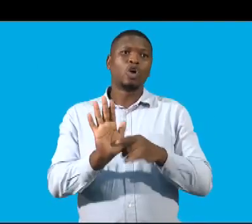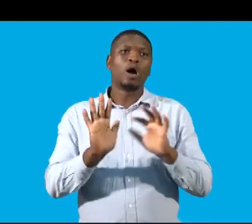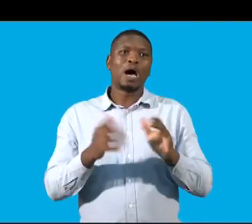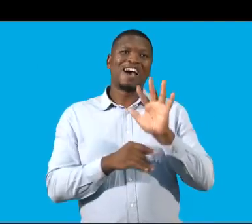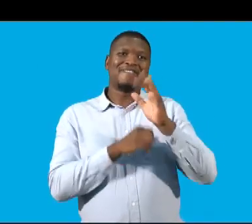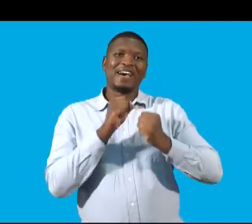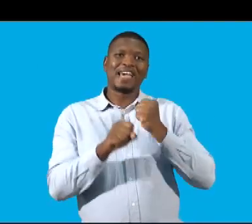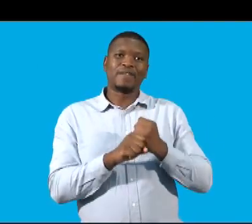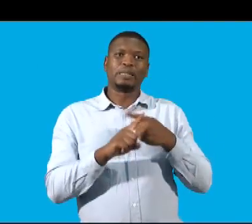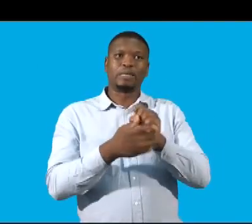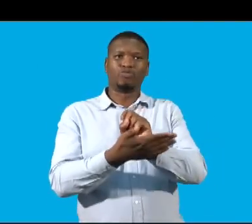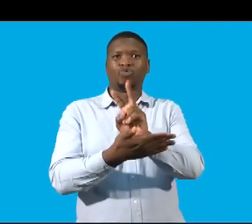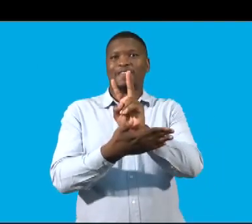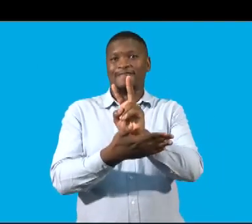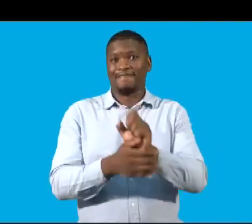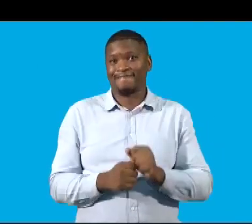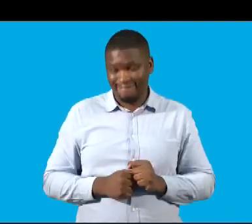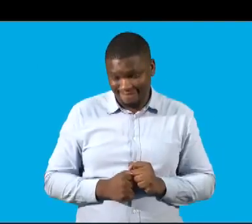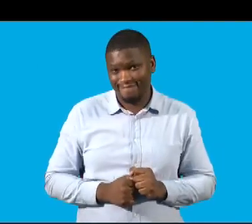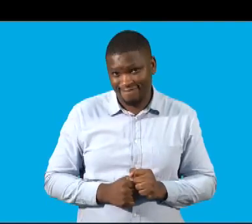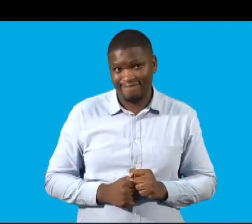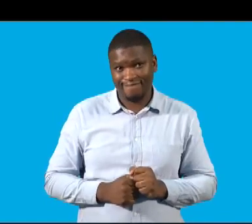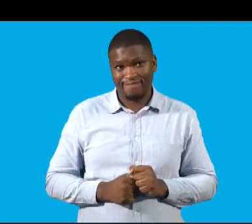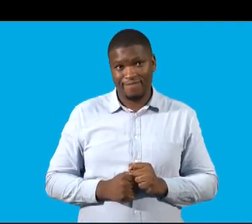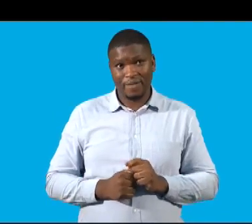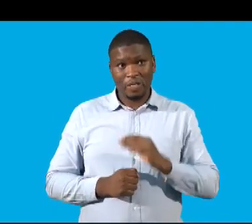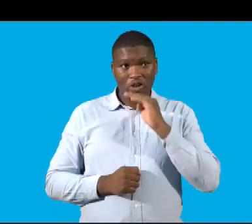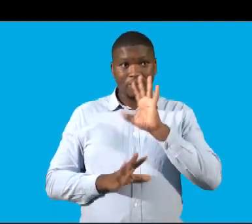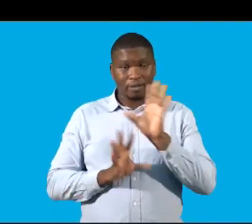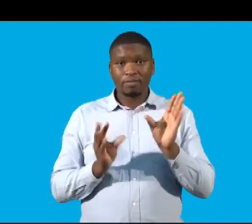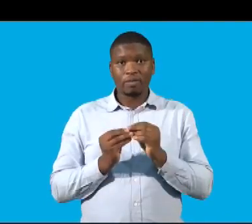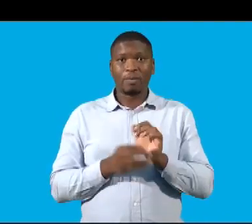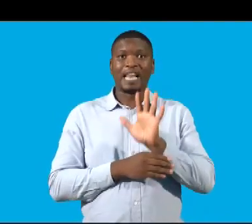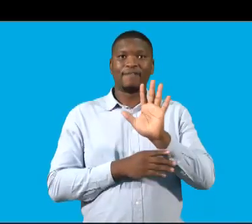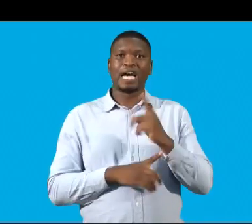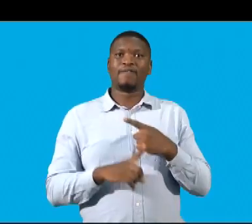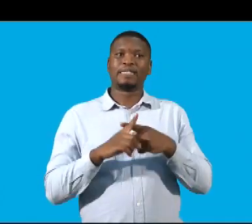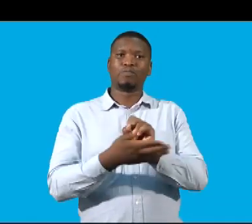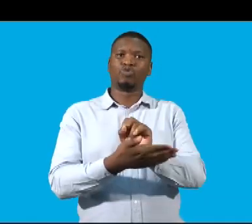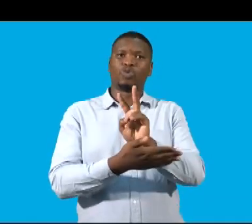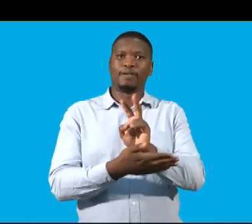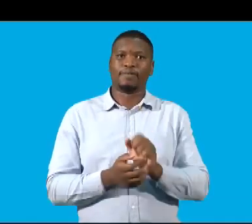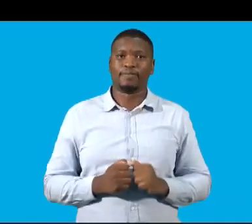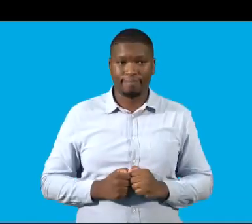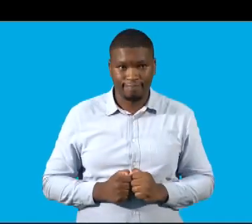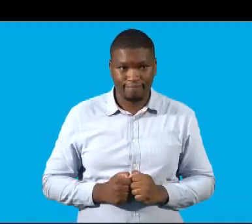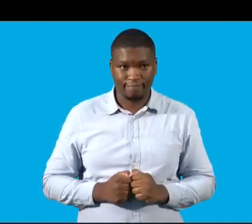that will be that 5 years and 12 times each year. So that means that will be 5 multiplied by